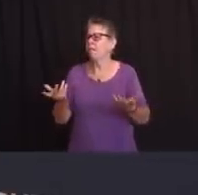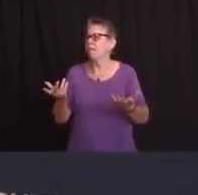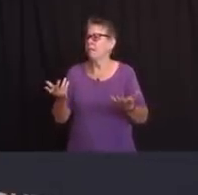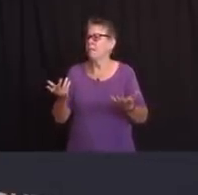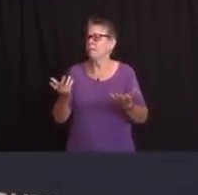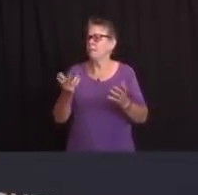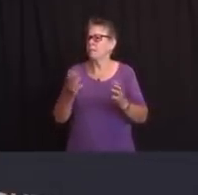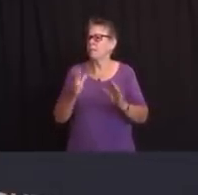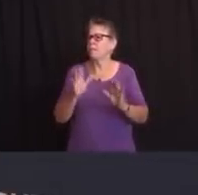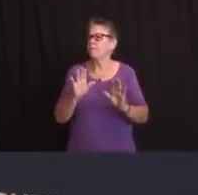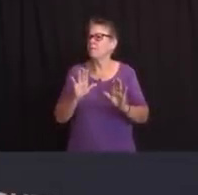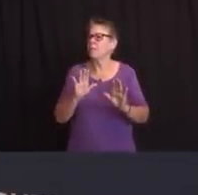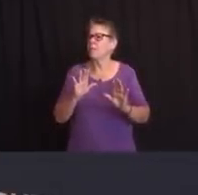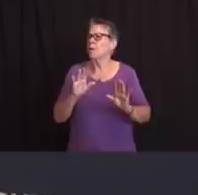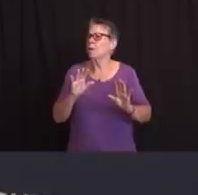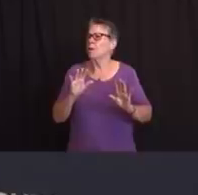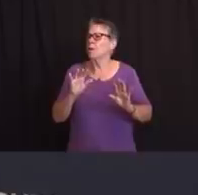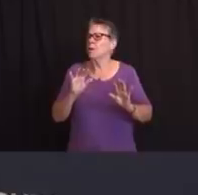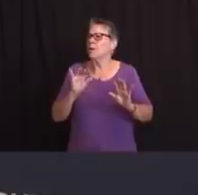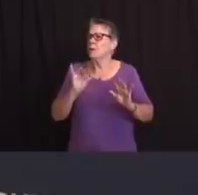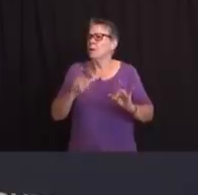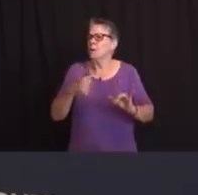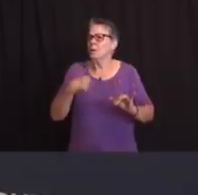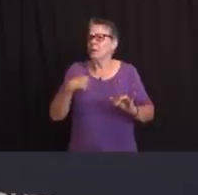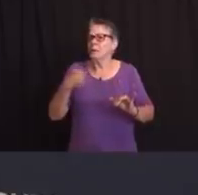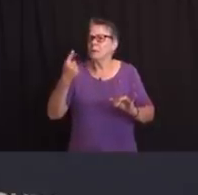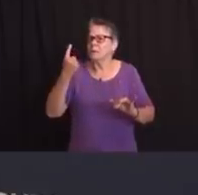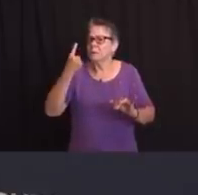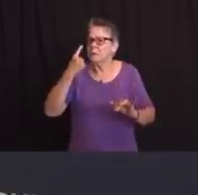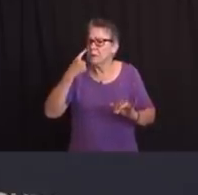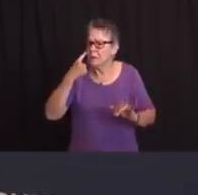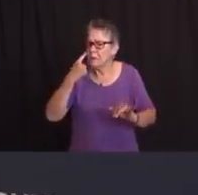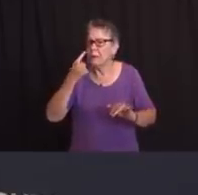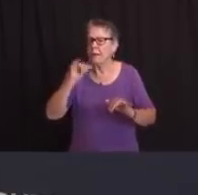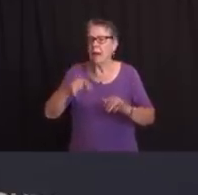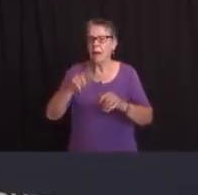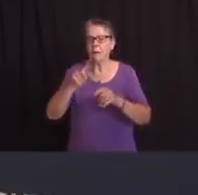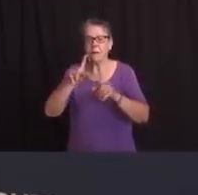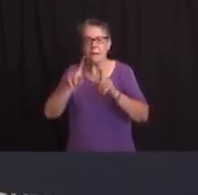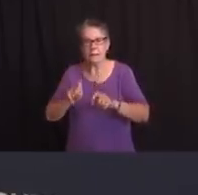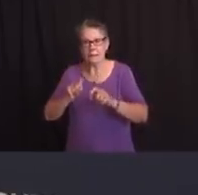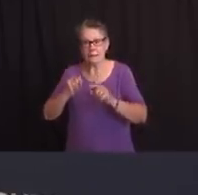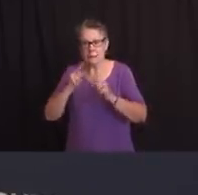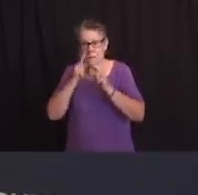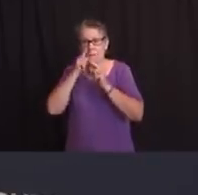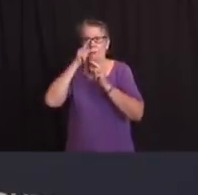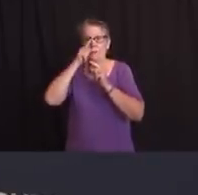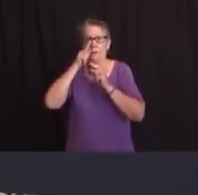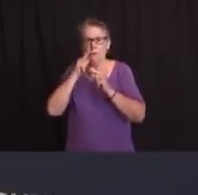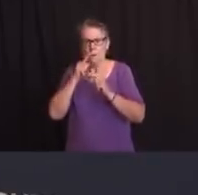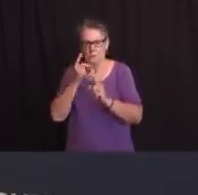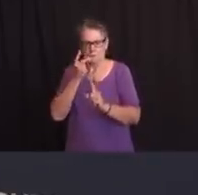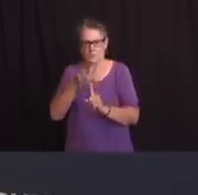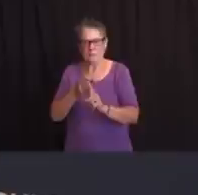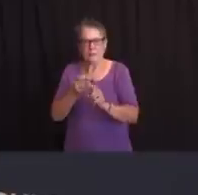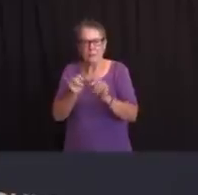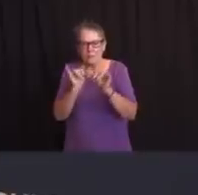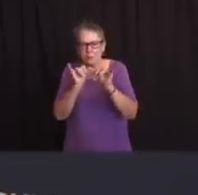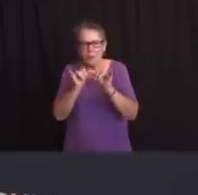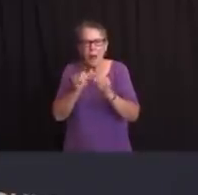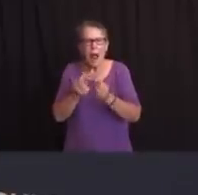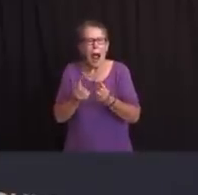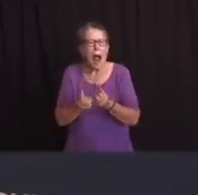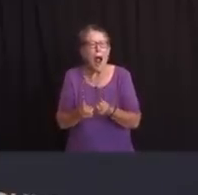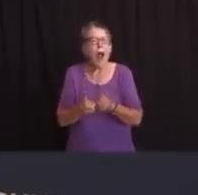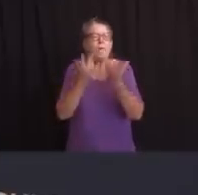they're measuring. They're measuring in the nose. The nose is also the part of the body where if you go ahead and you're sneezing, you're breathing, you're coughing, it's also usually in your mouth